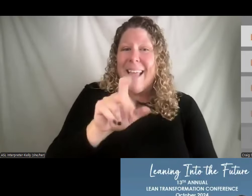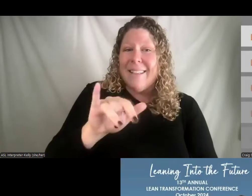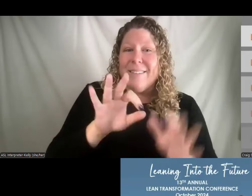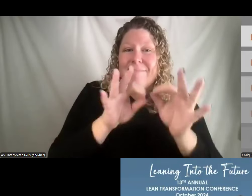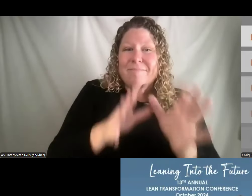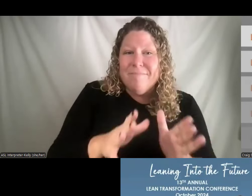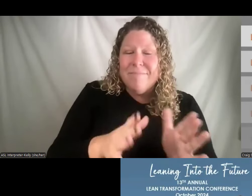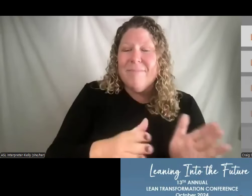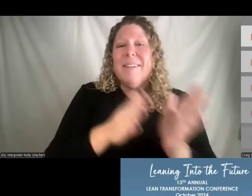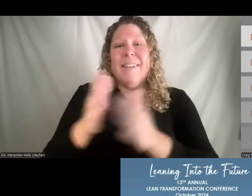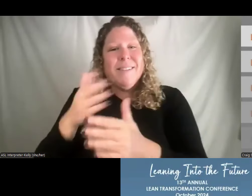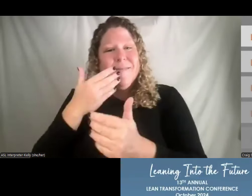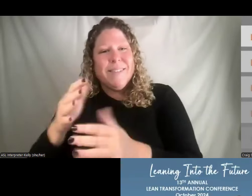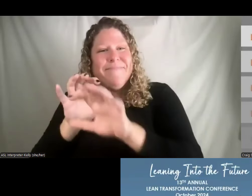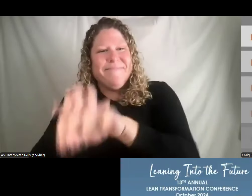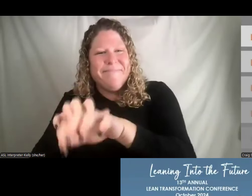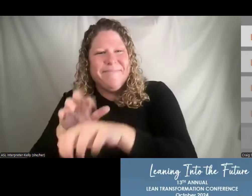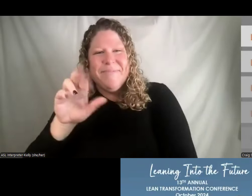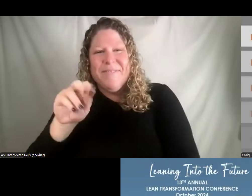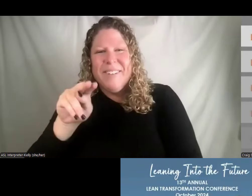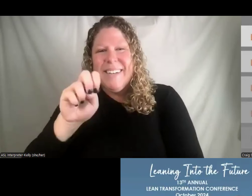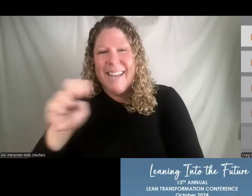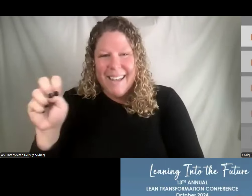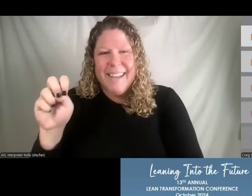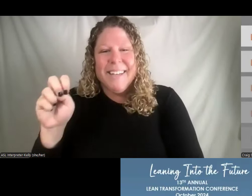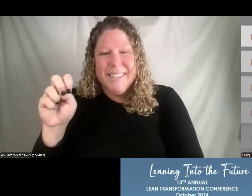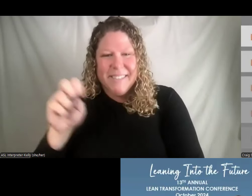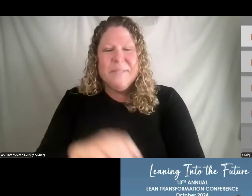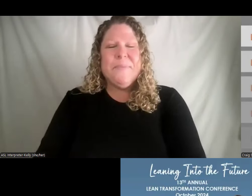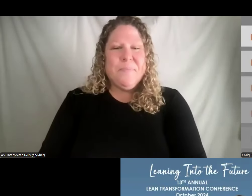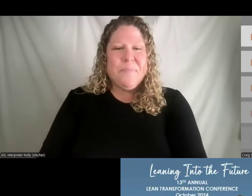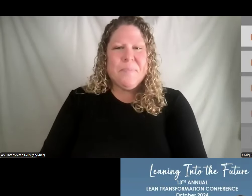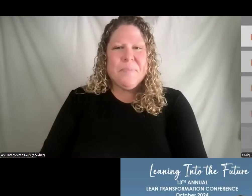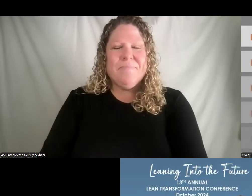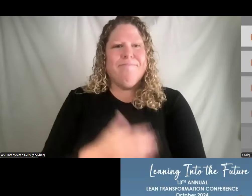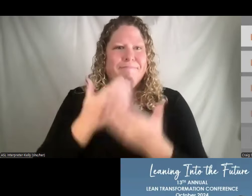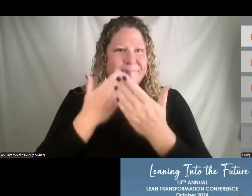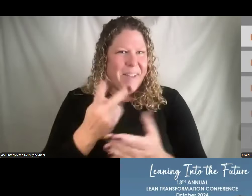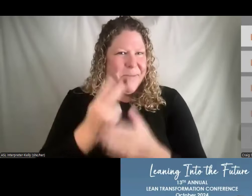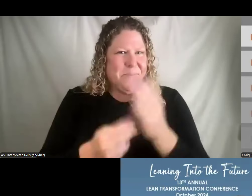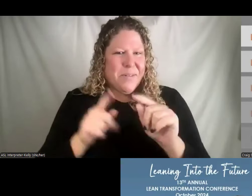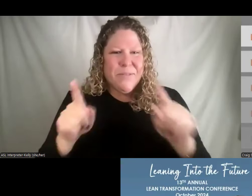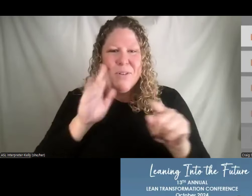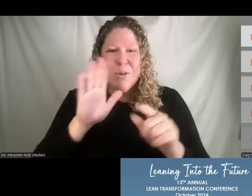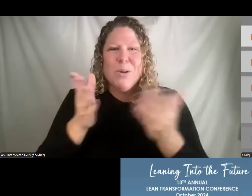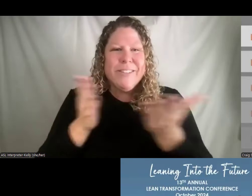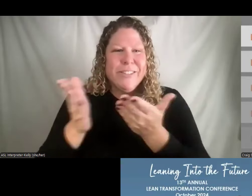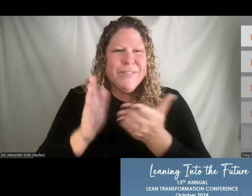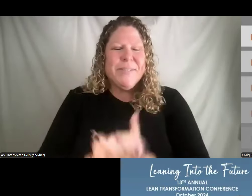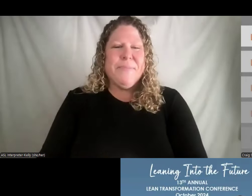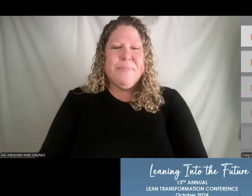interpreter, and Renee, our CART and live closed captioner. Thank you so much for your services today.